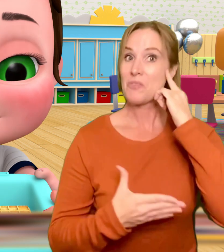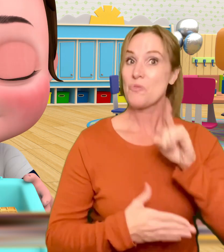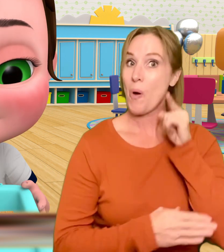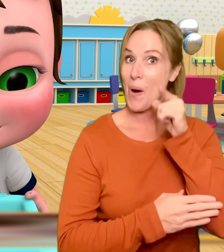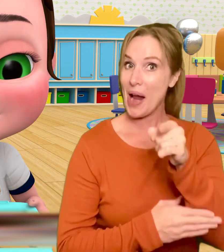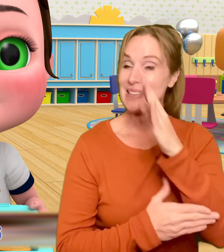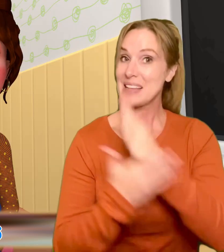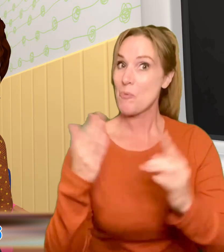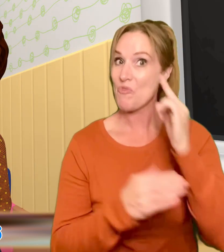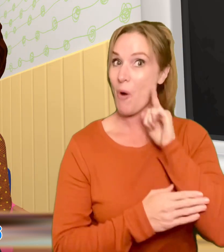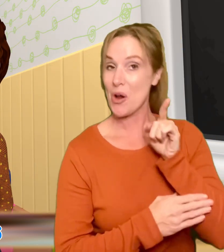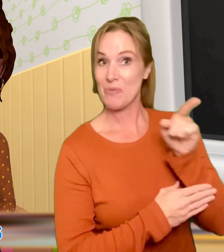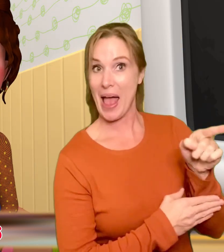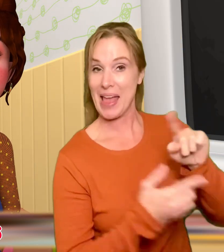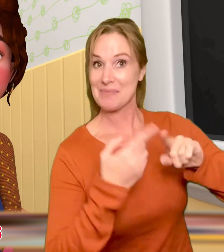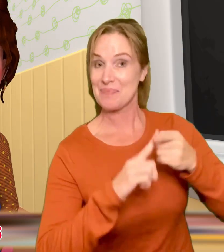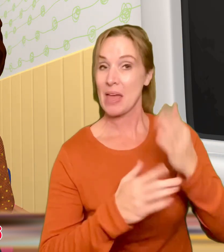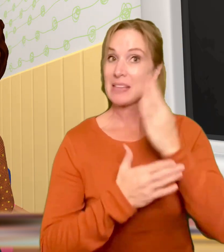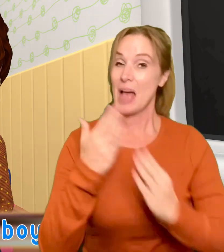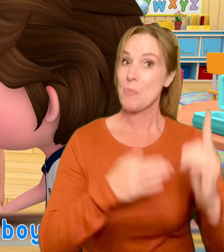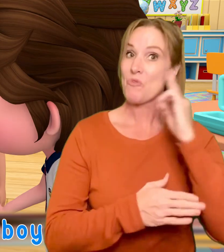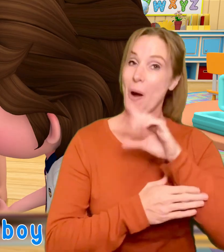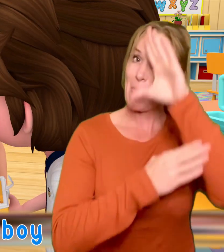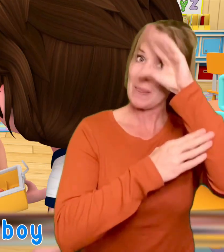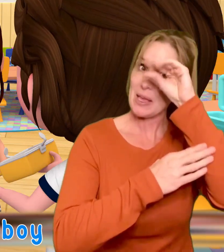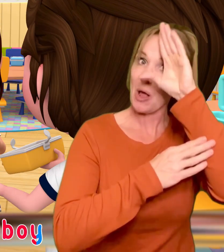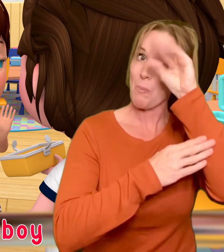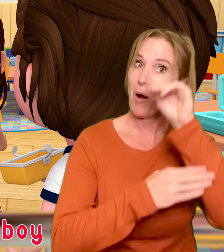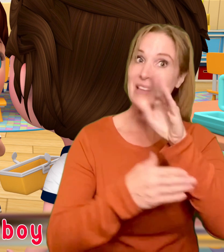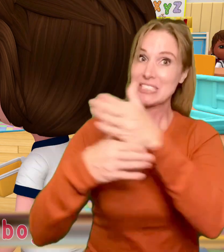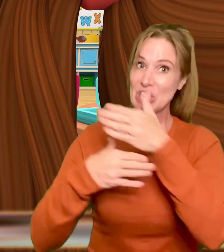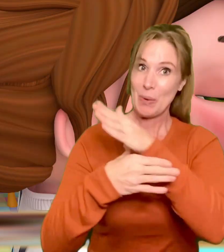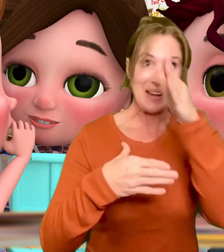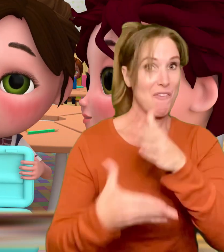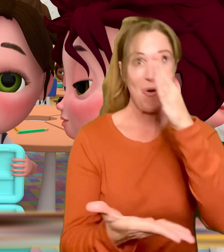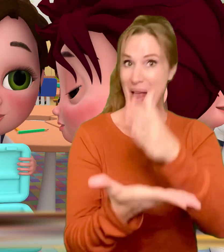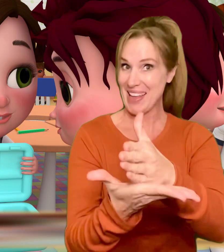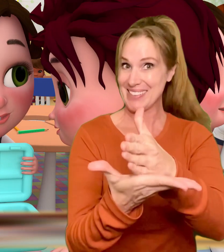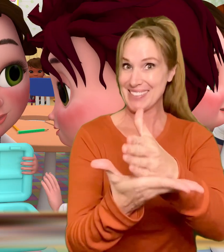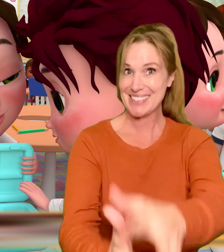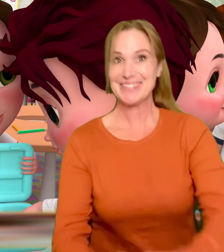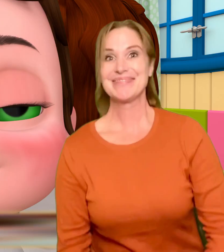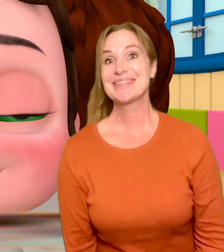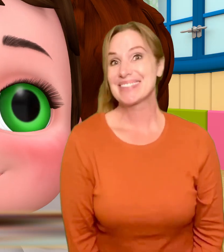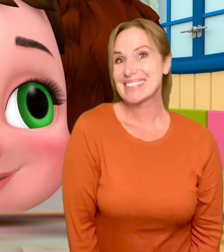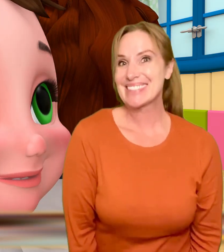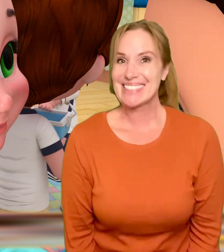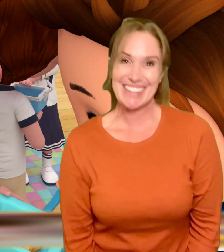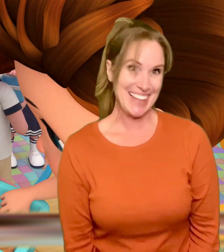Some for you, some for your friends, and some for this little boy. Sharing never